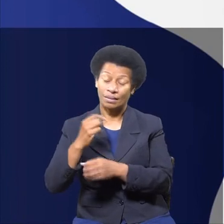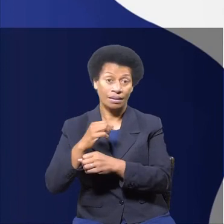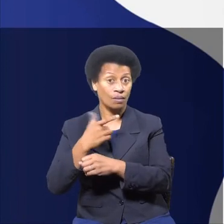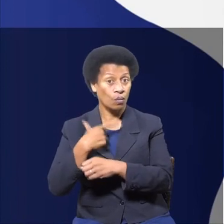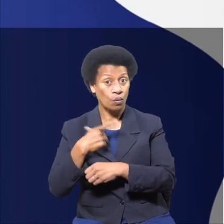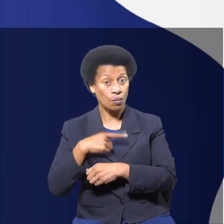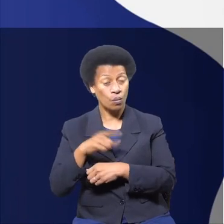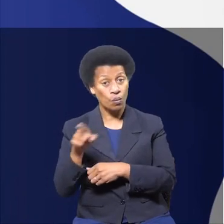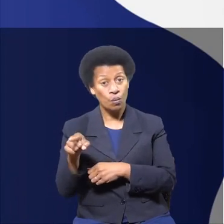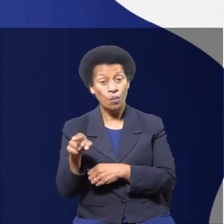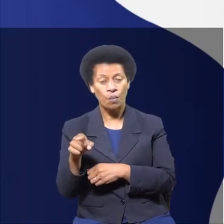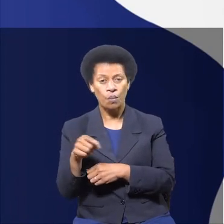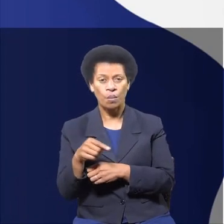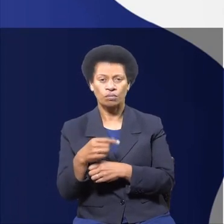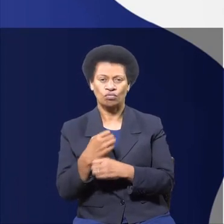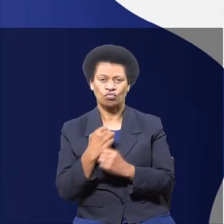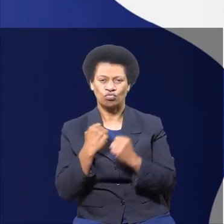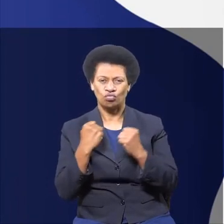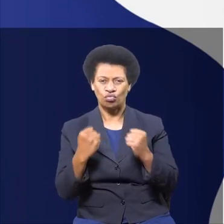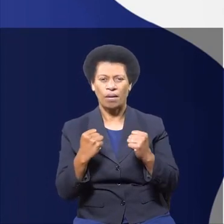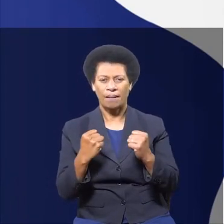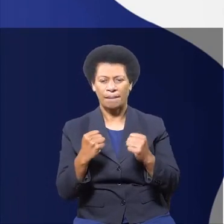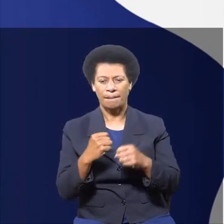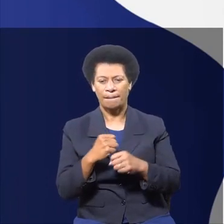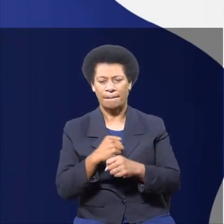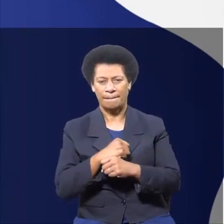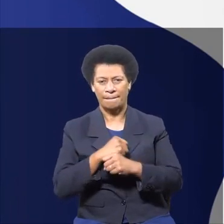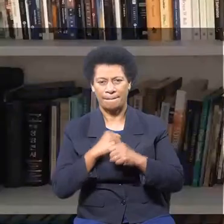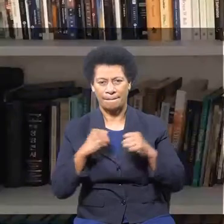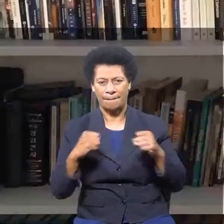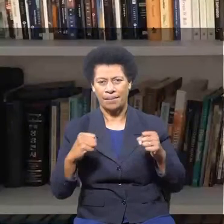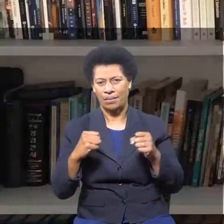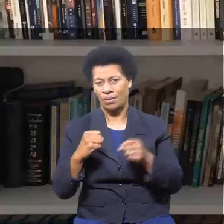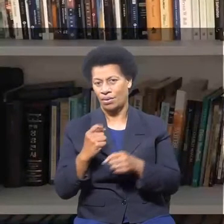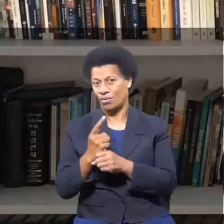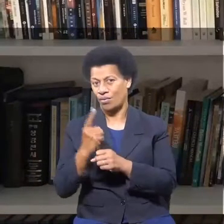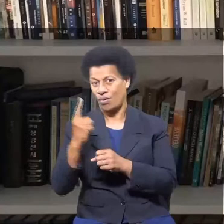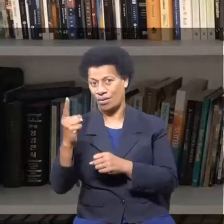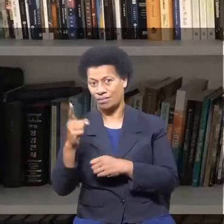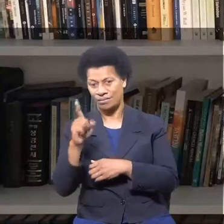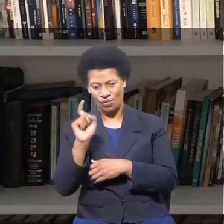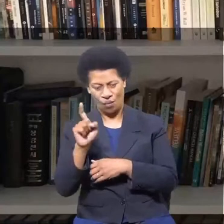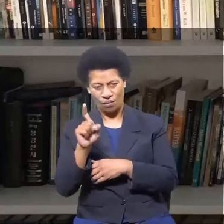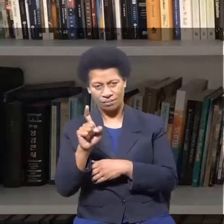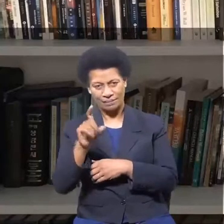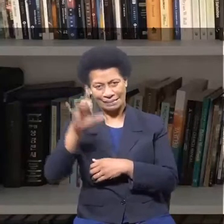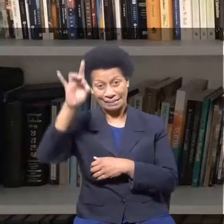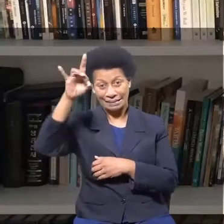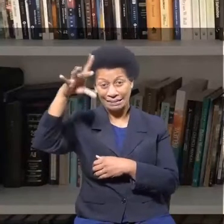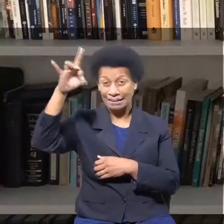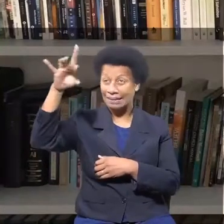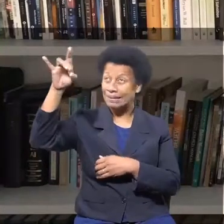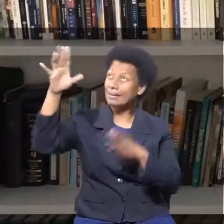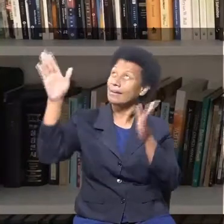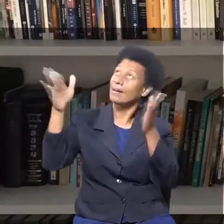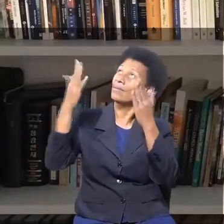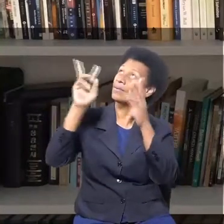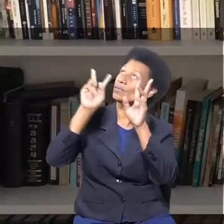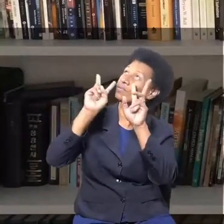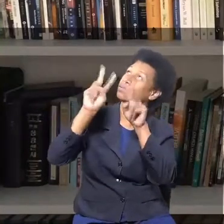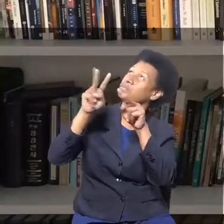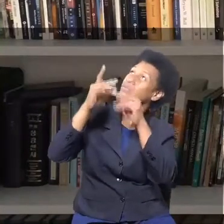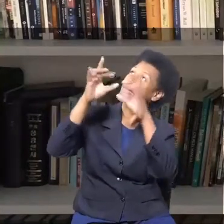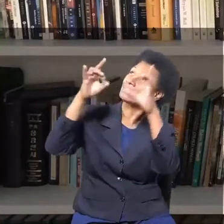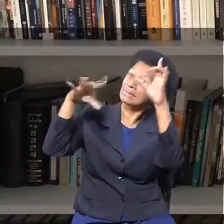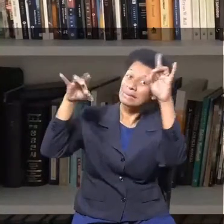might, and because he is strong in power, not one is missing. God calls all of the stars by name, and